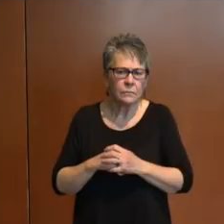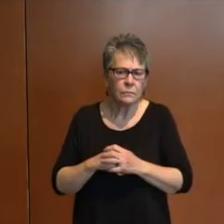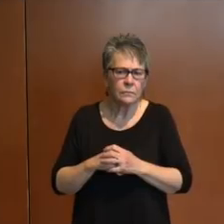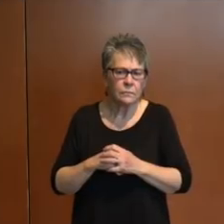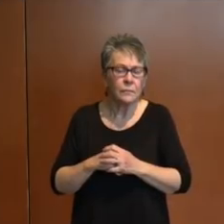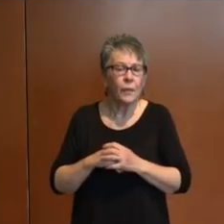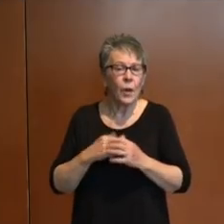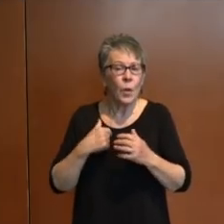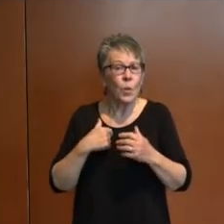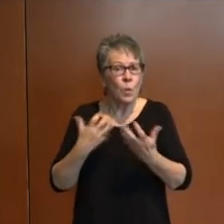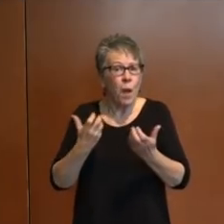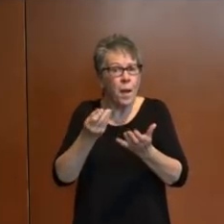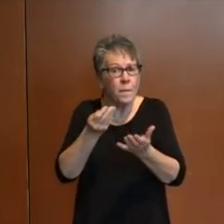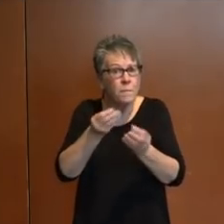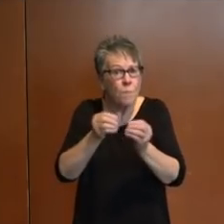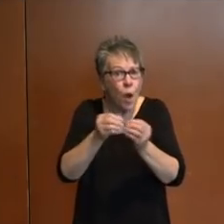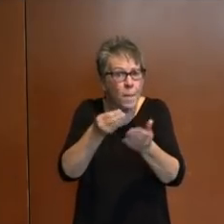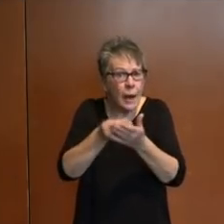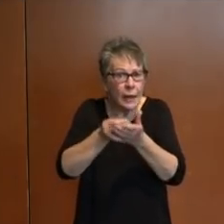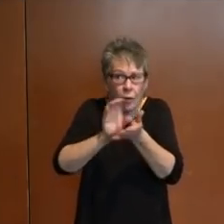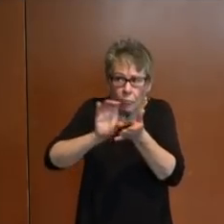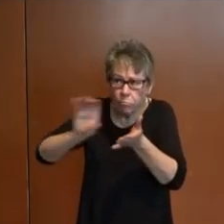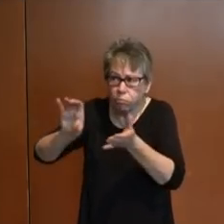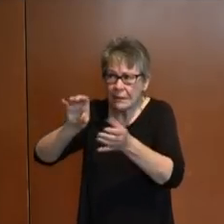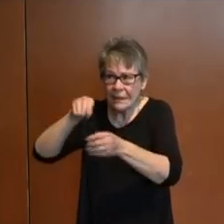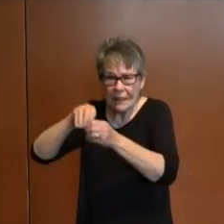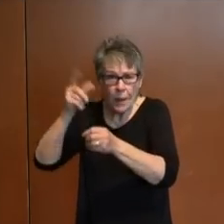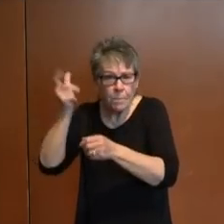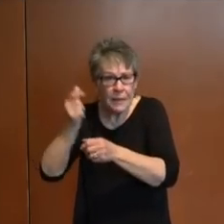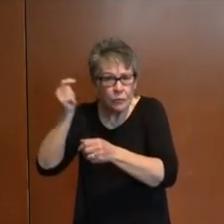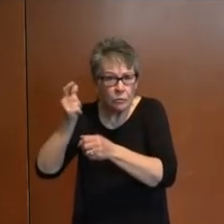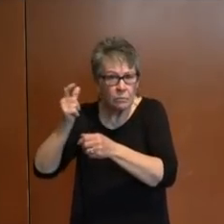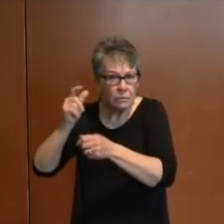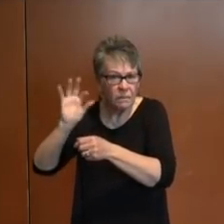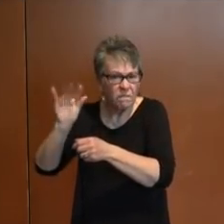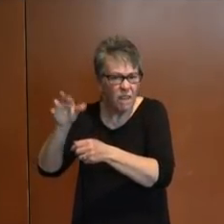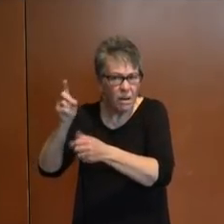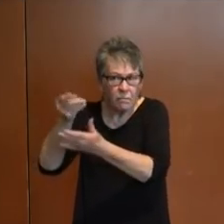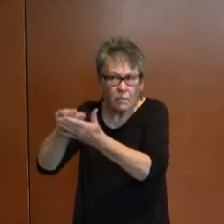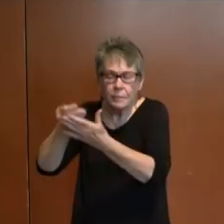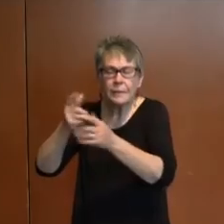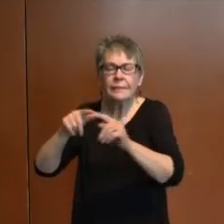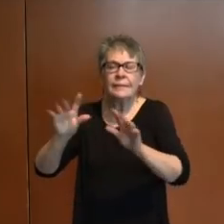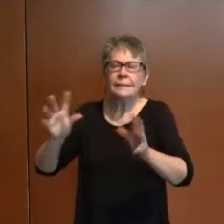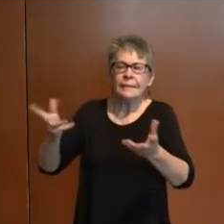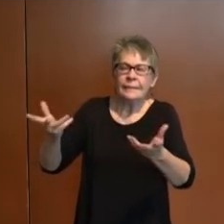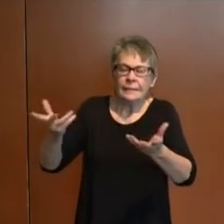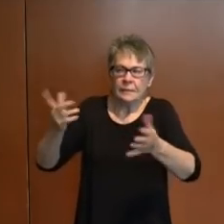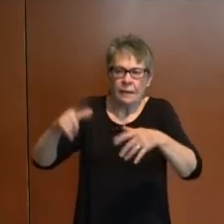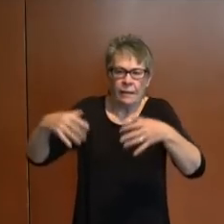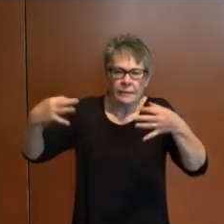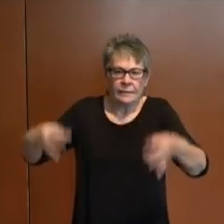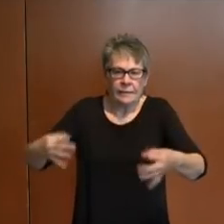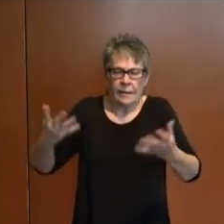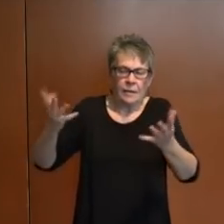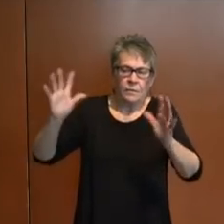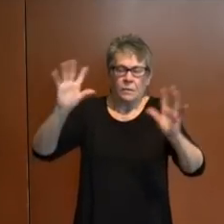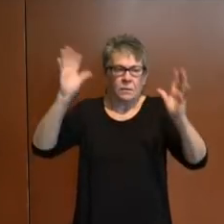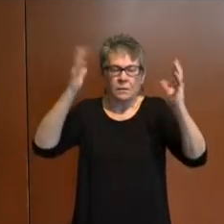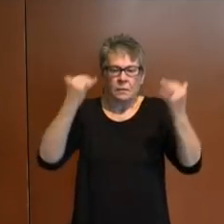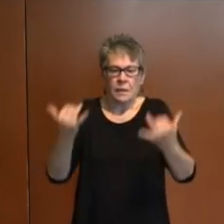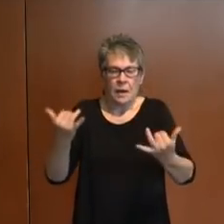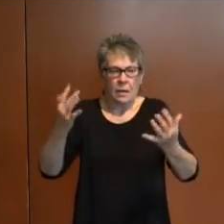It's too early to tell, and part of the reason we had a good meeting with the leadership the other night, I think I mentioned that, part of the next